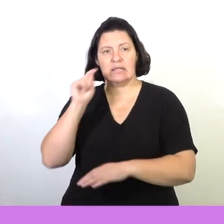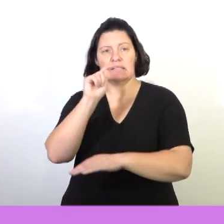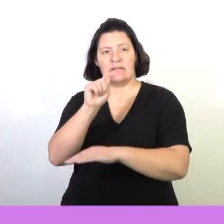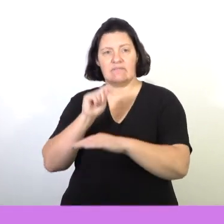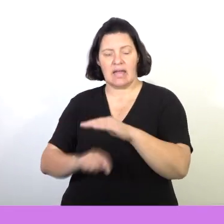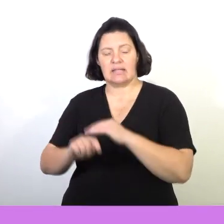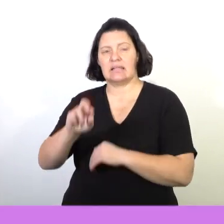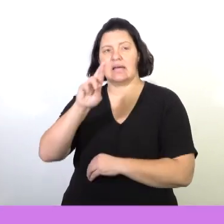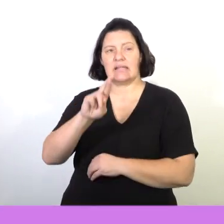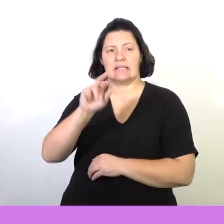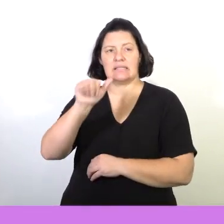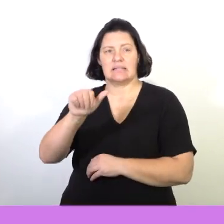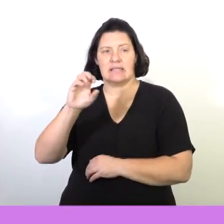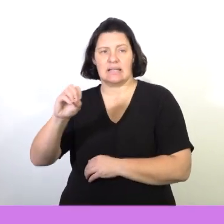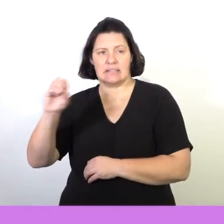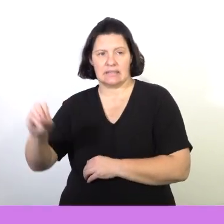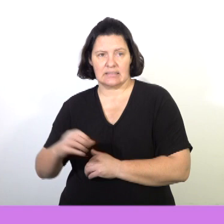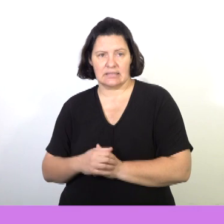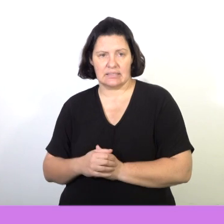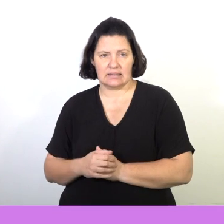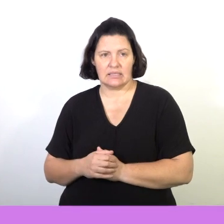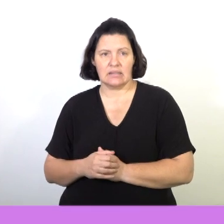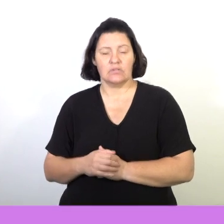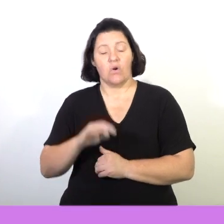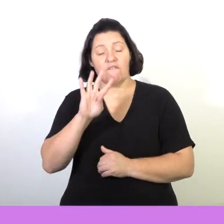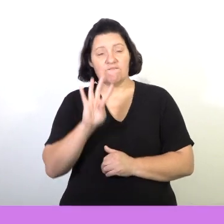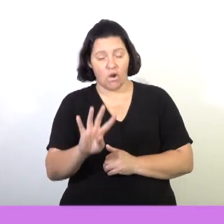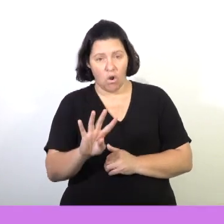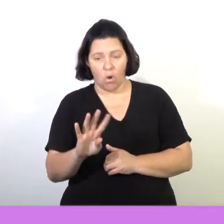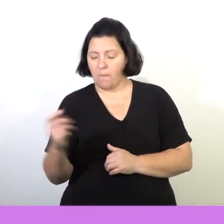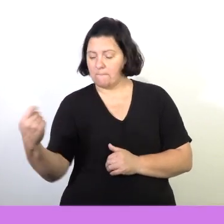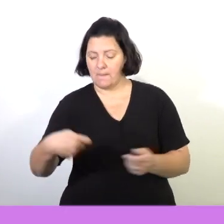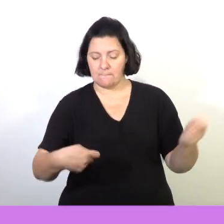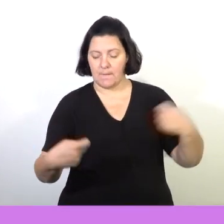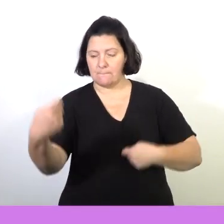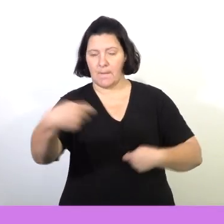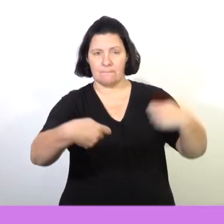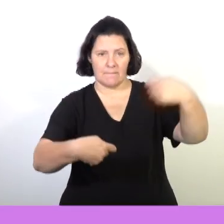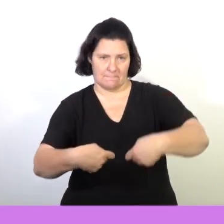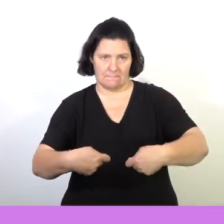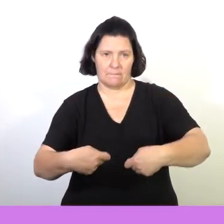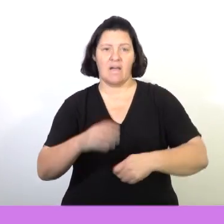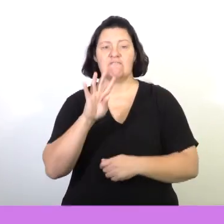2,400 divided by 600. So 4 people will each contribute